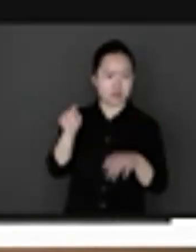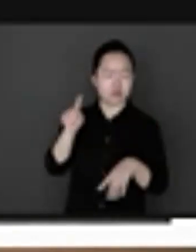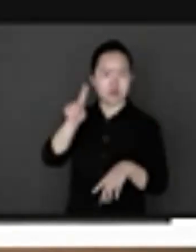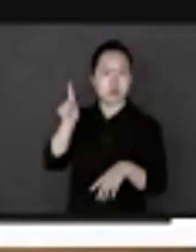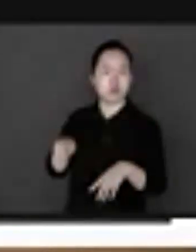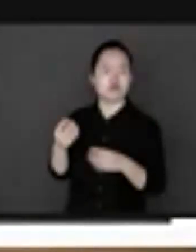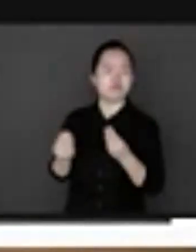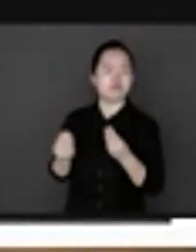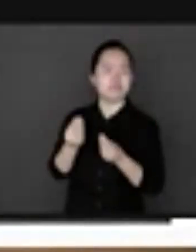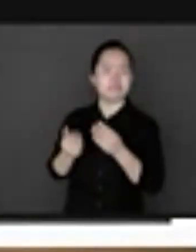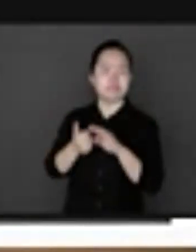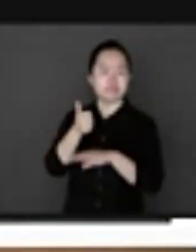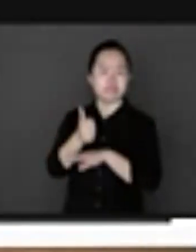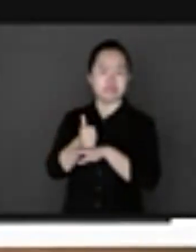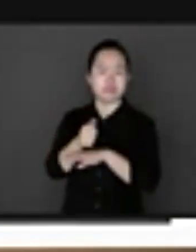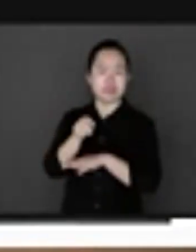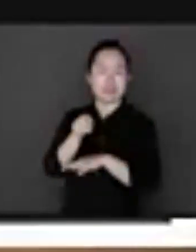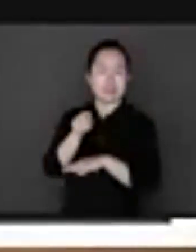intrusive? Isn't there